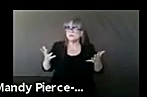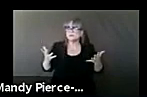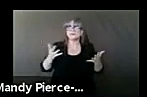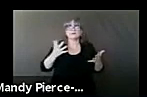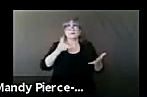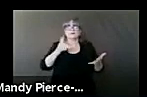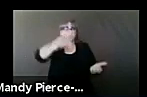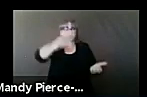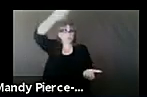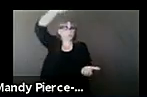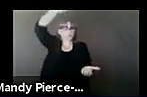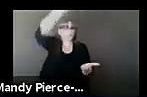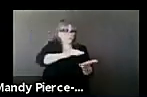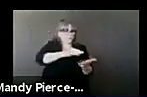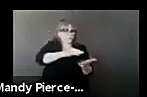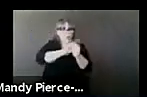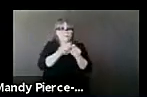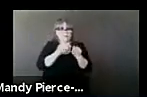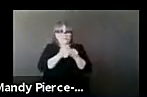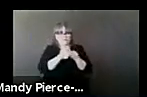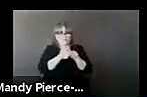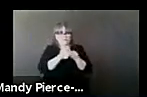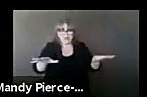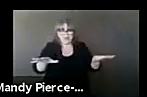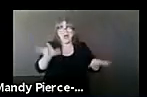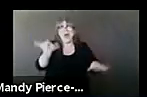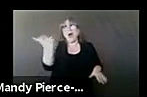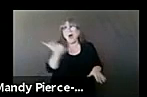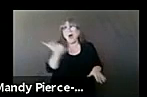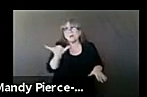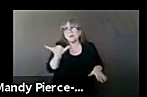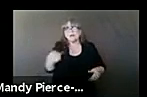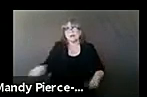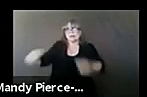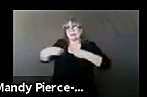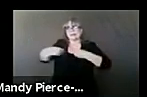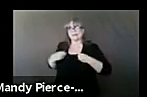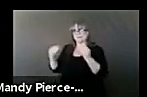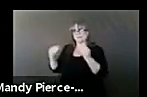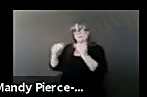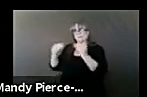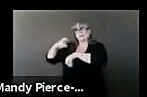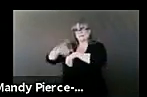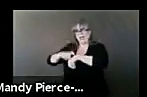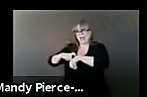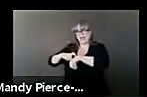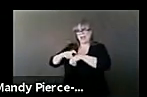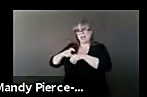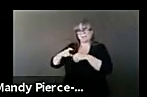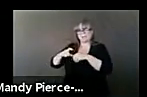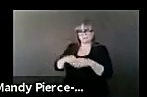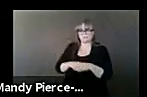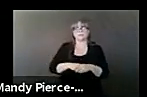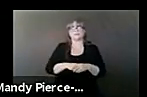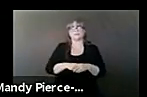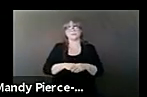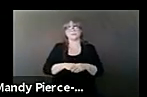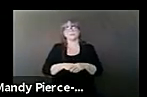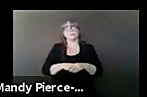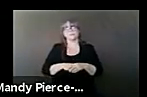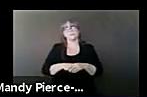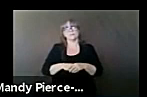want to acknowledge that the Colorado Department of Public Health and Environment has been using Colorado's School of Public Health to create models that